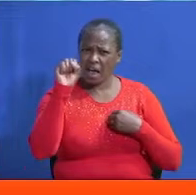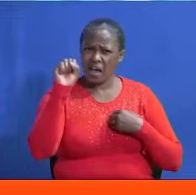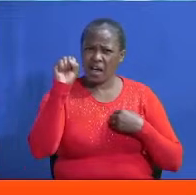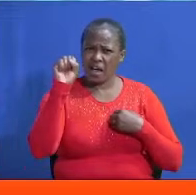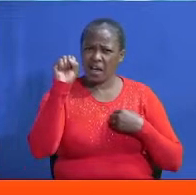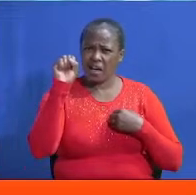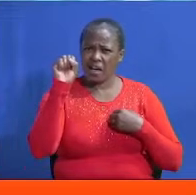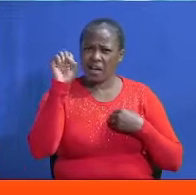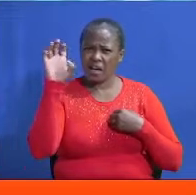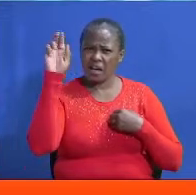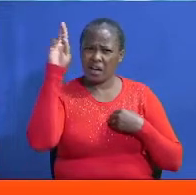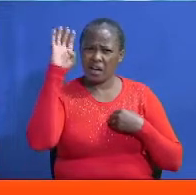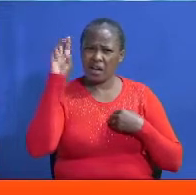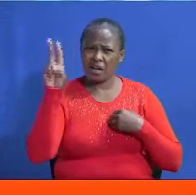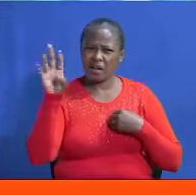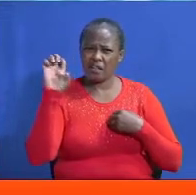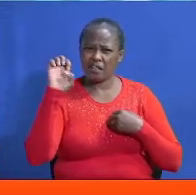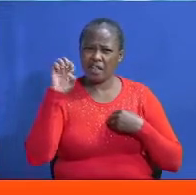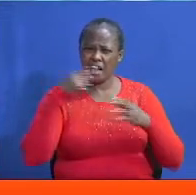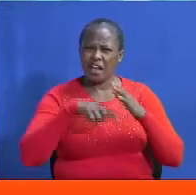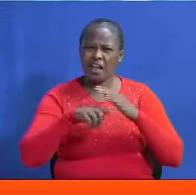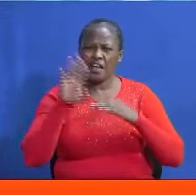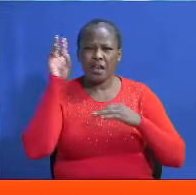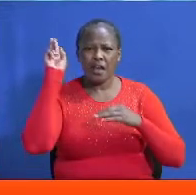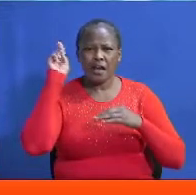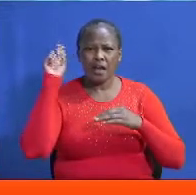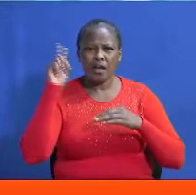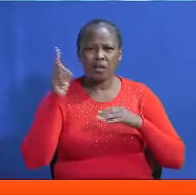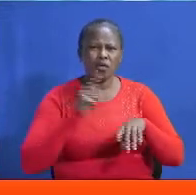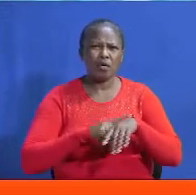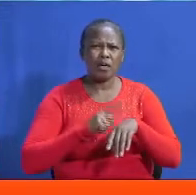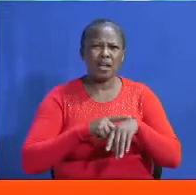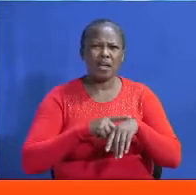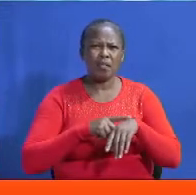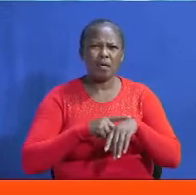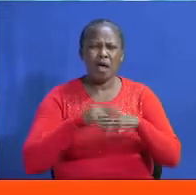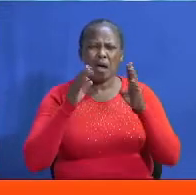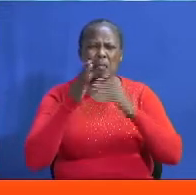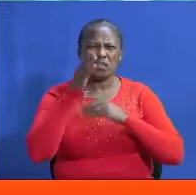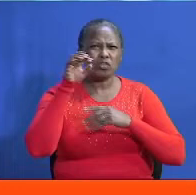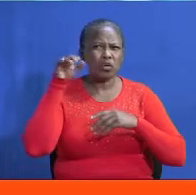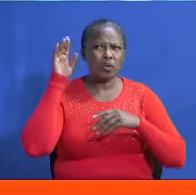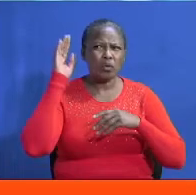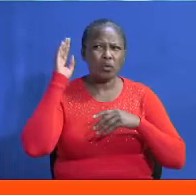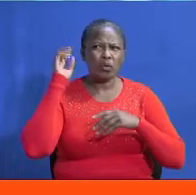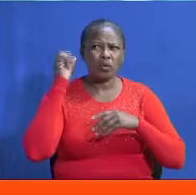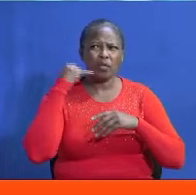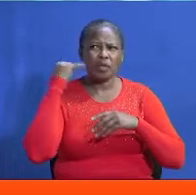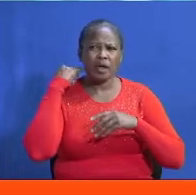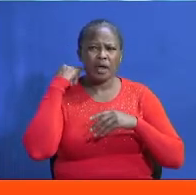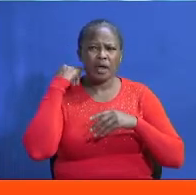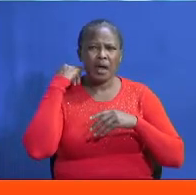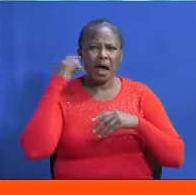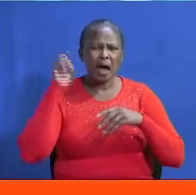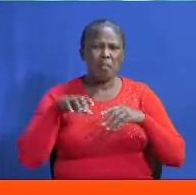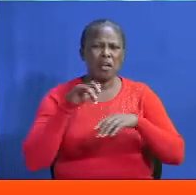has only one server in Nairobi. So when someone is in Nakuru, that server must send information to the